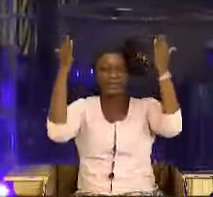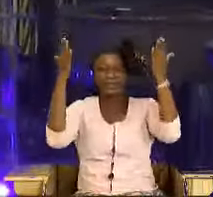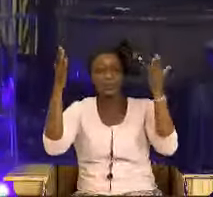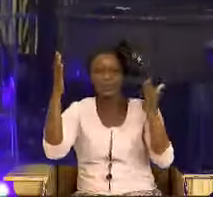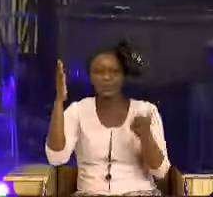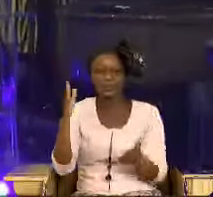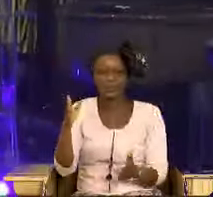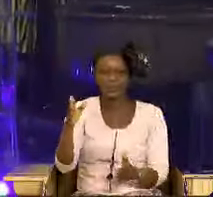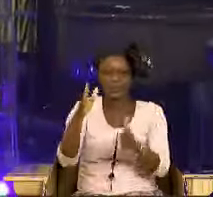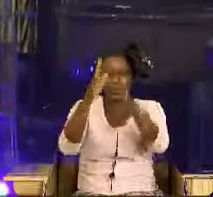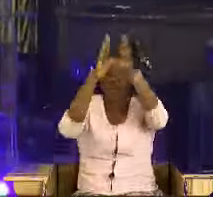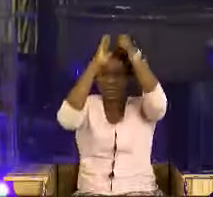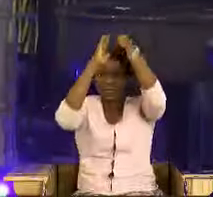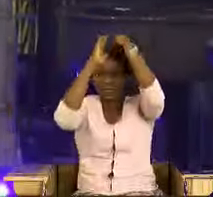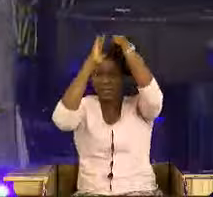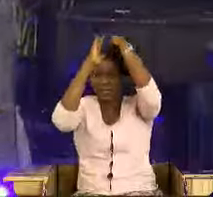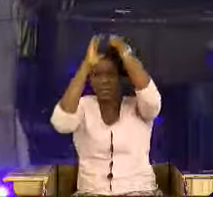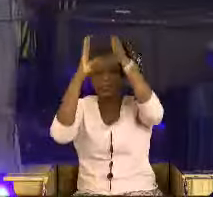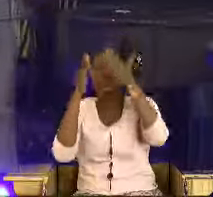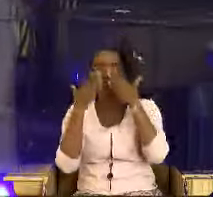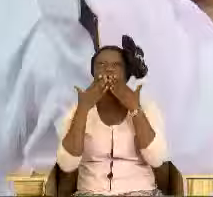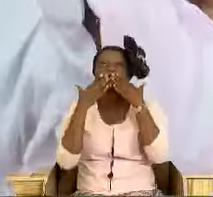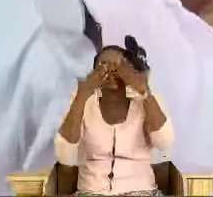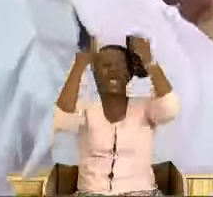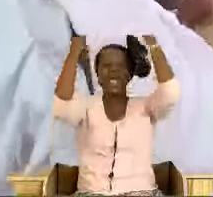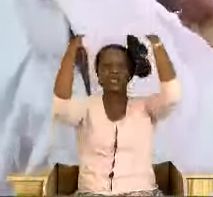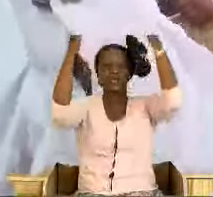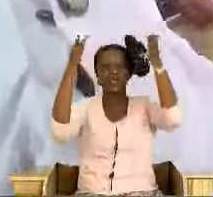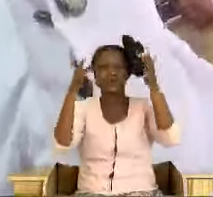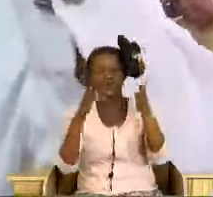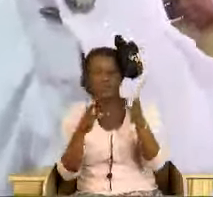sayab say